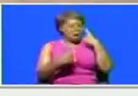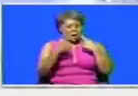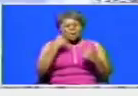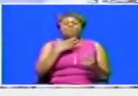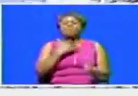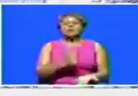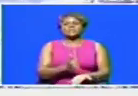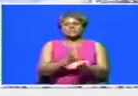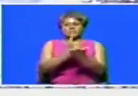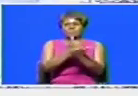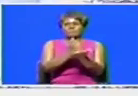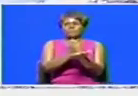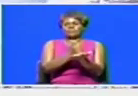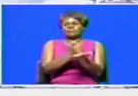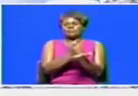help.